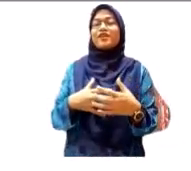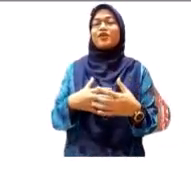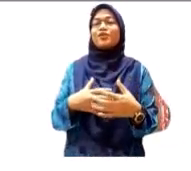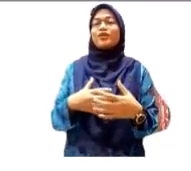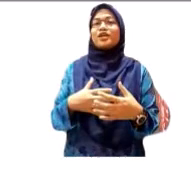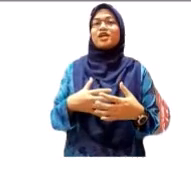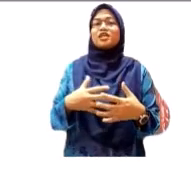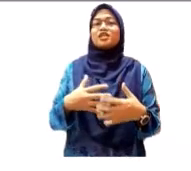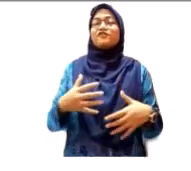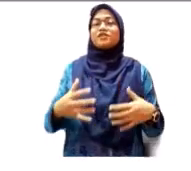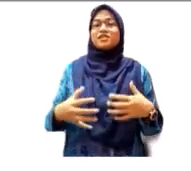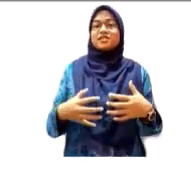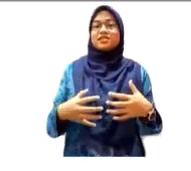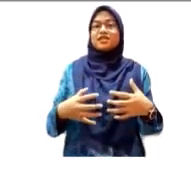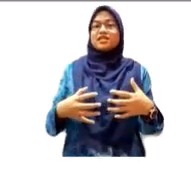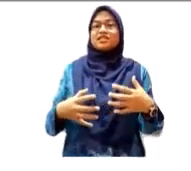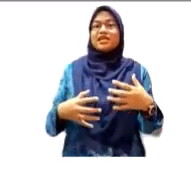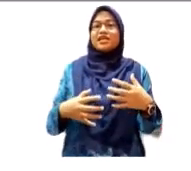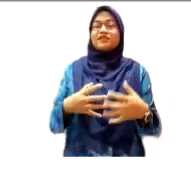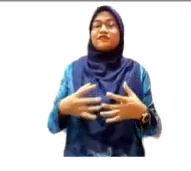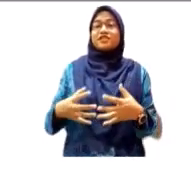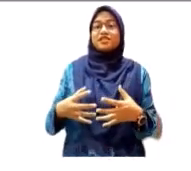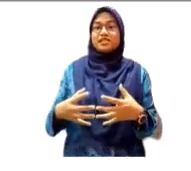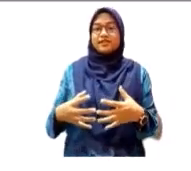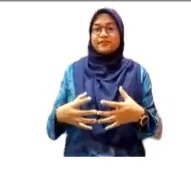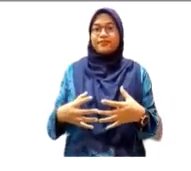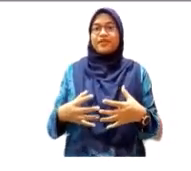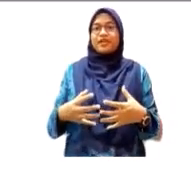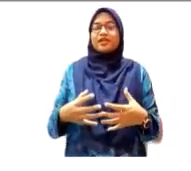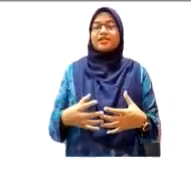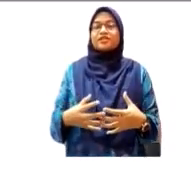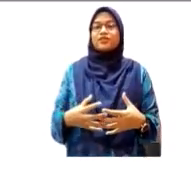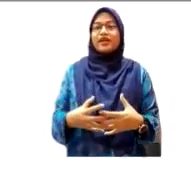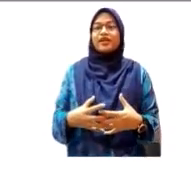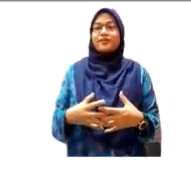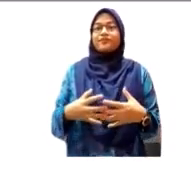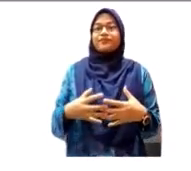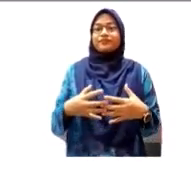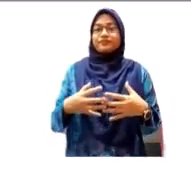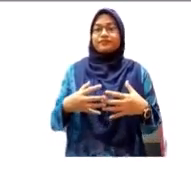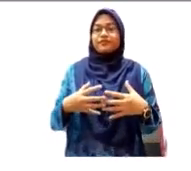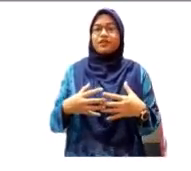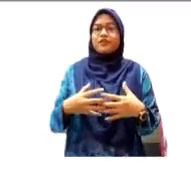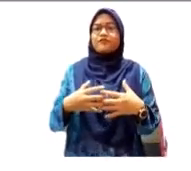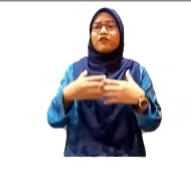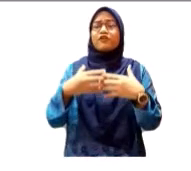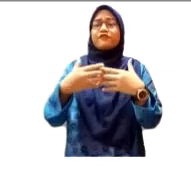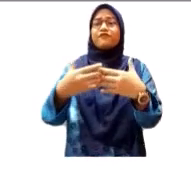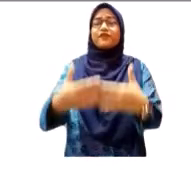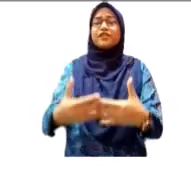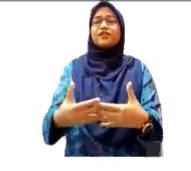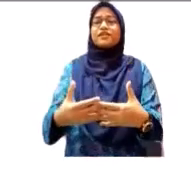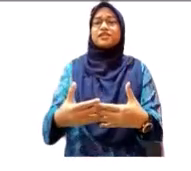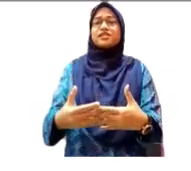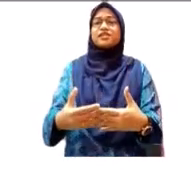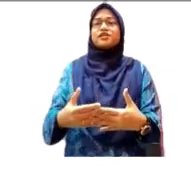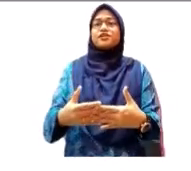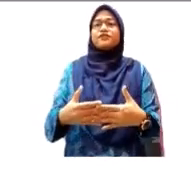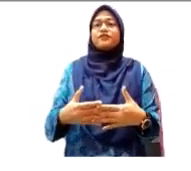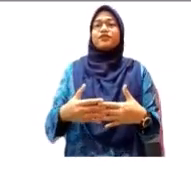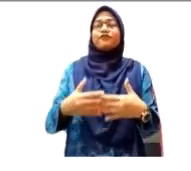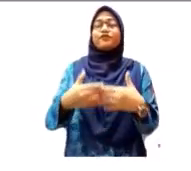have their own differences that differentiate them. That is why, for further